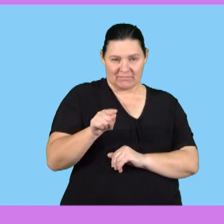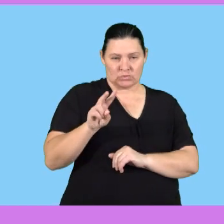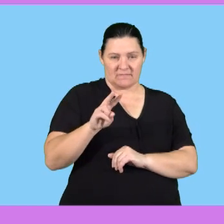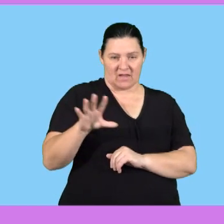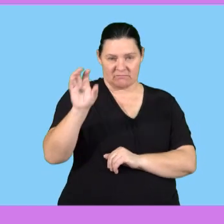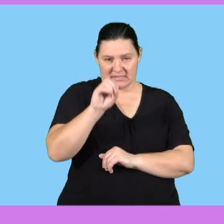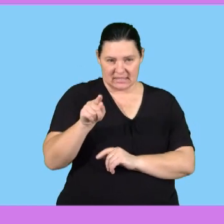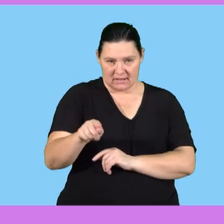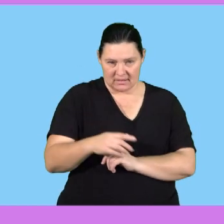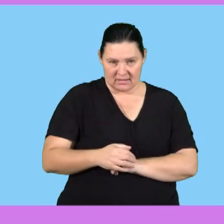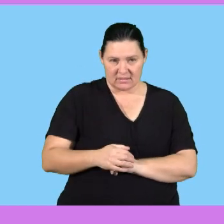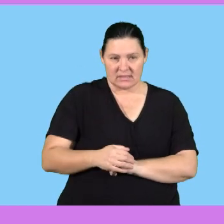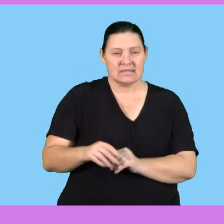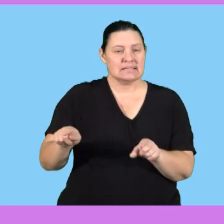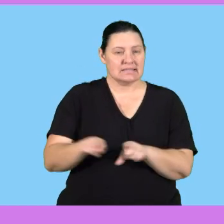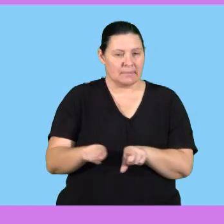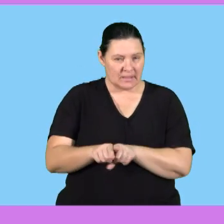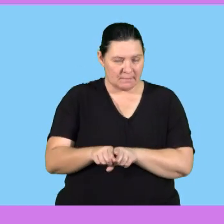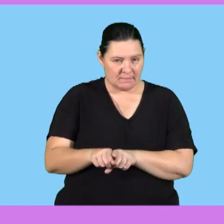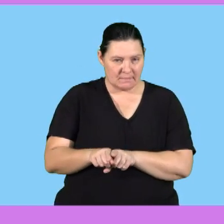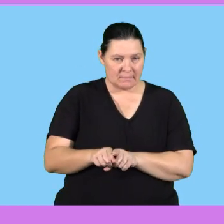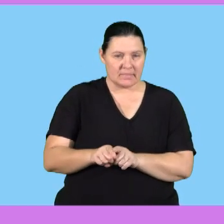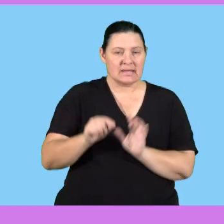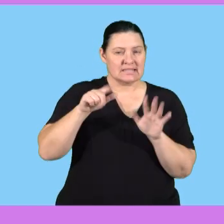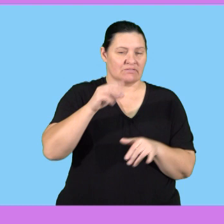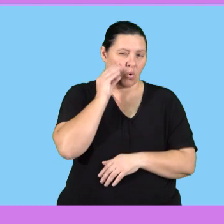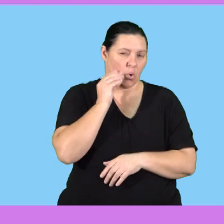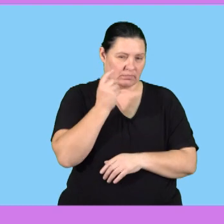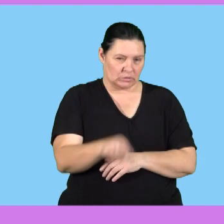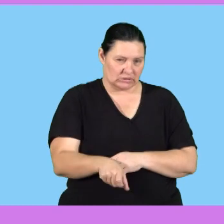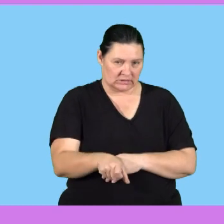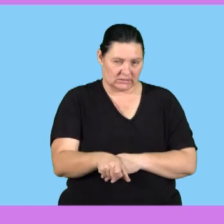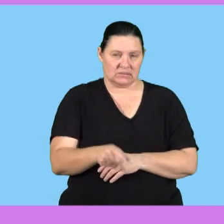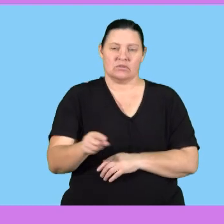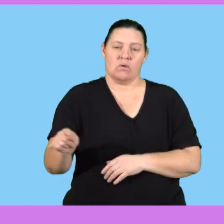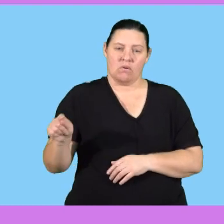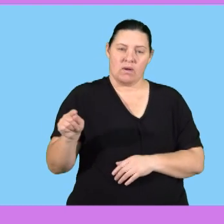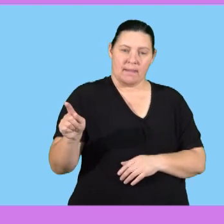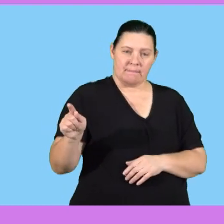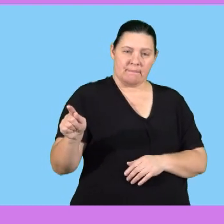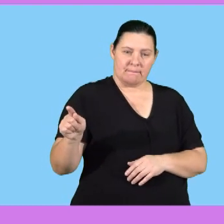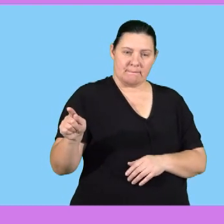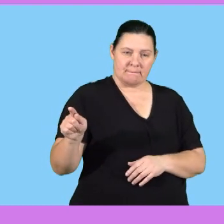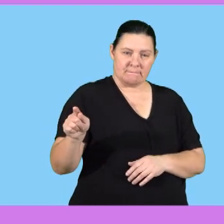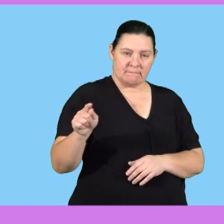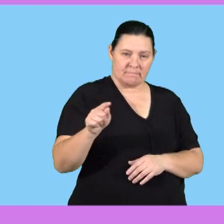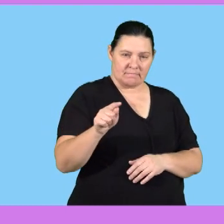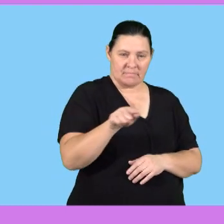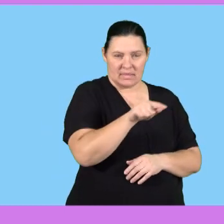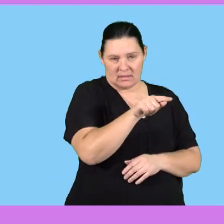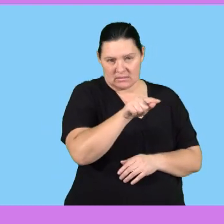there's our 25th percentile. Okay, still the same 17-year-old. So again, I'm going to move all the way up.